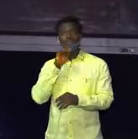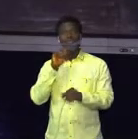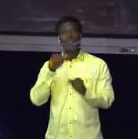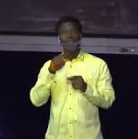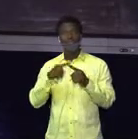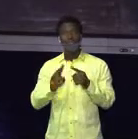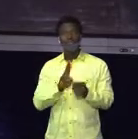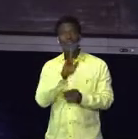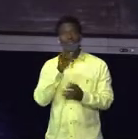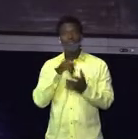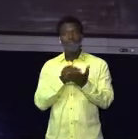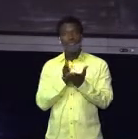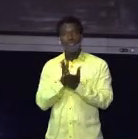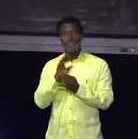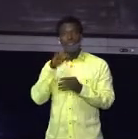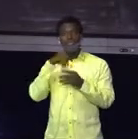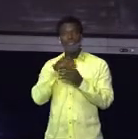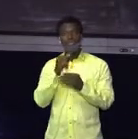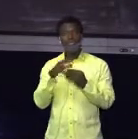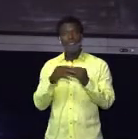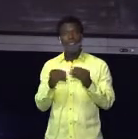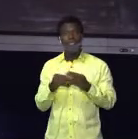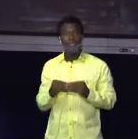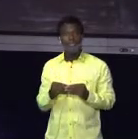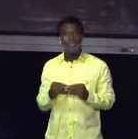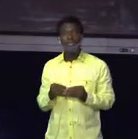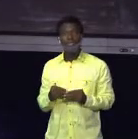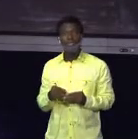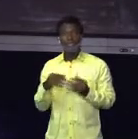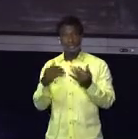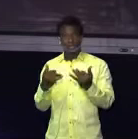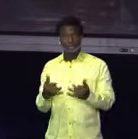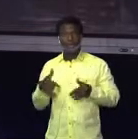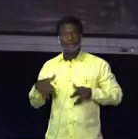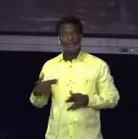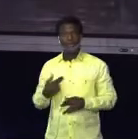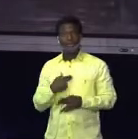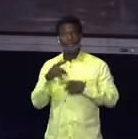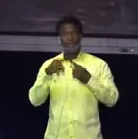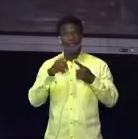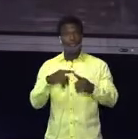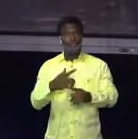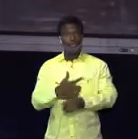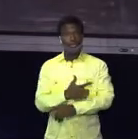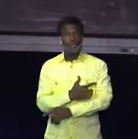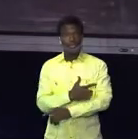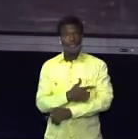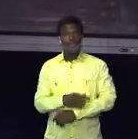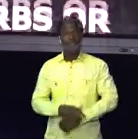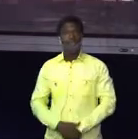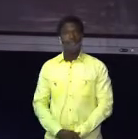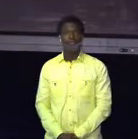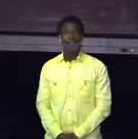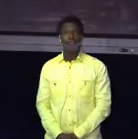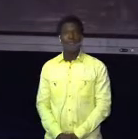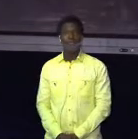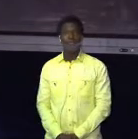verbs correctly in a sentence. Now, let's go to the lesson.